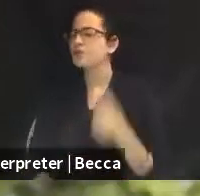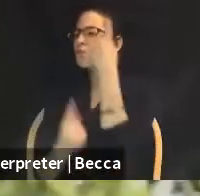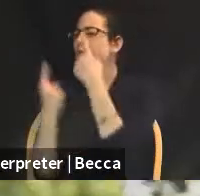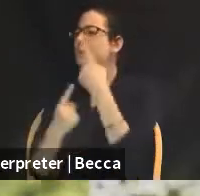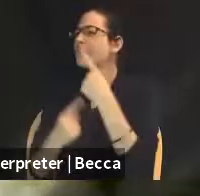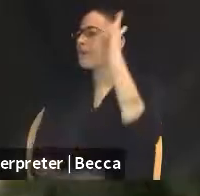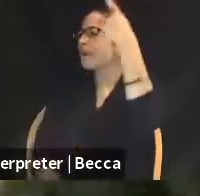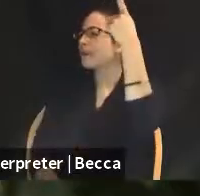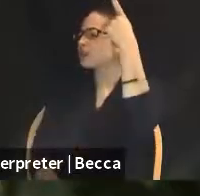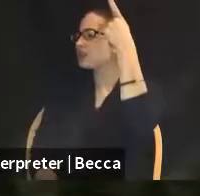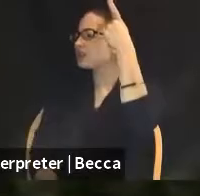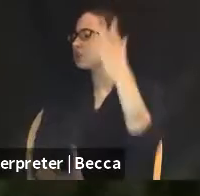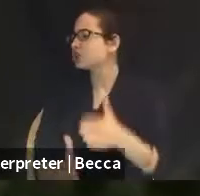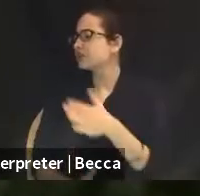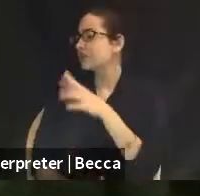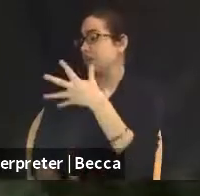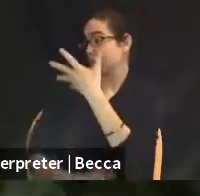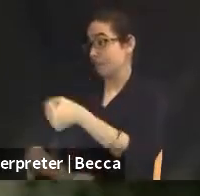trustworthy?